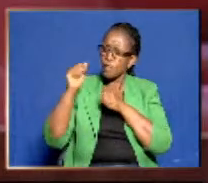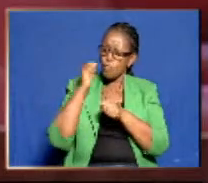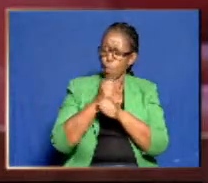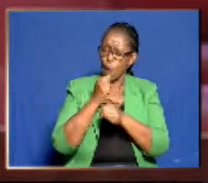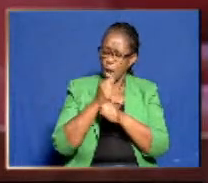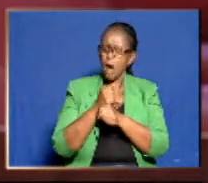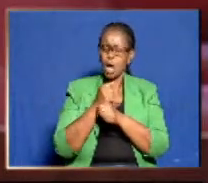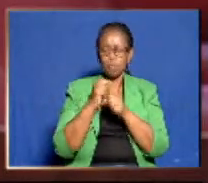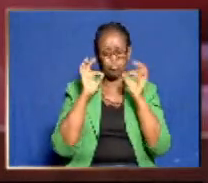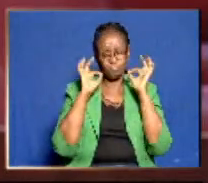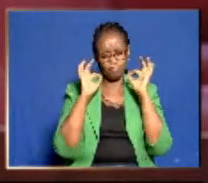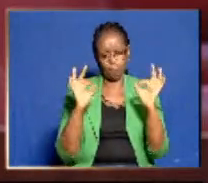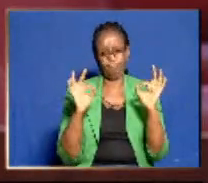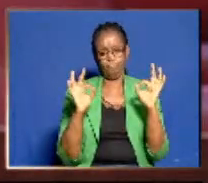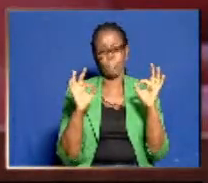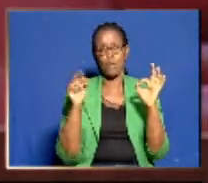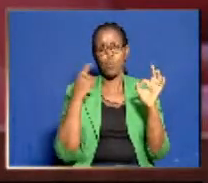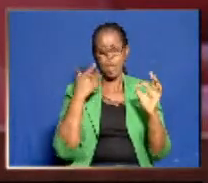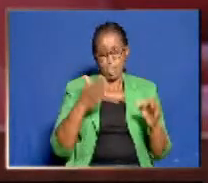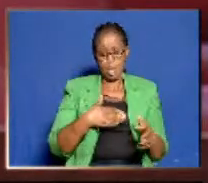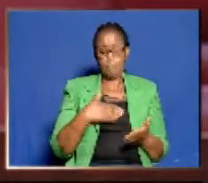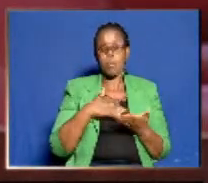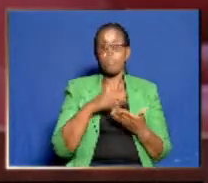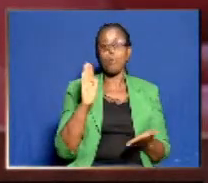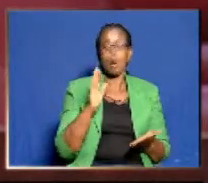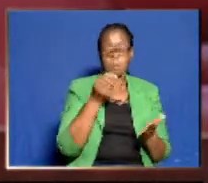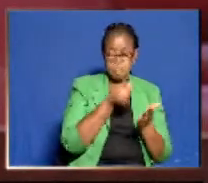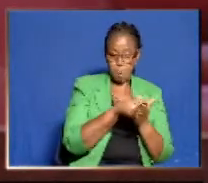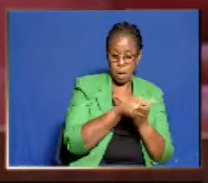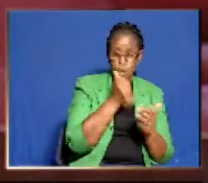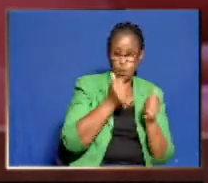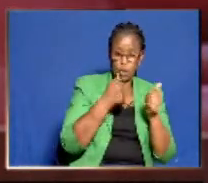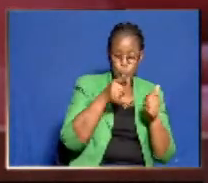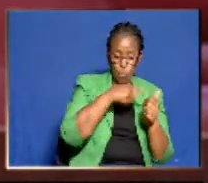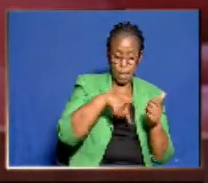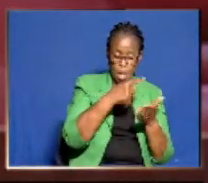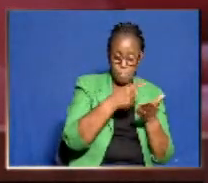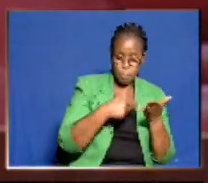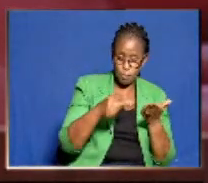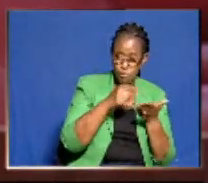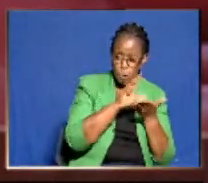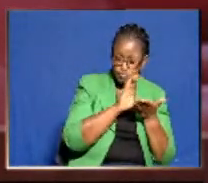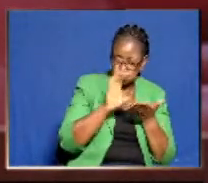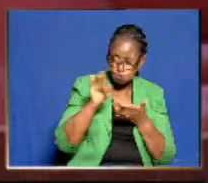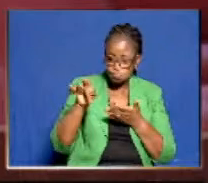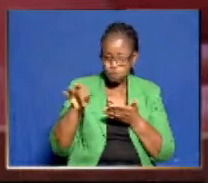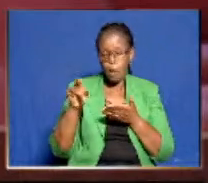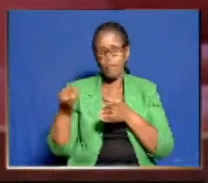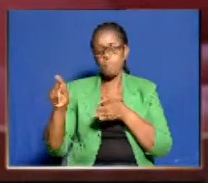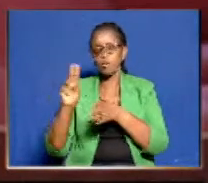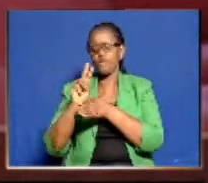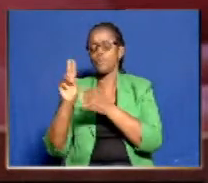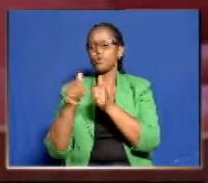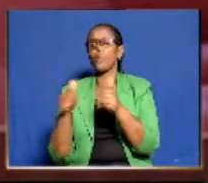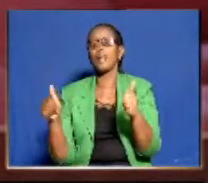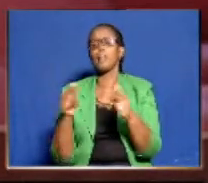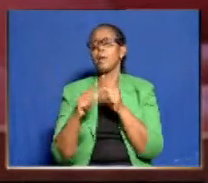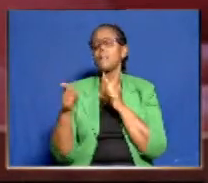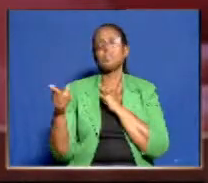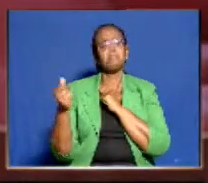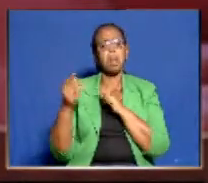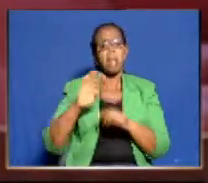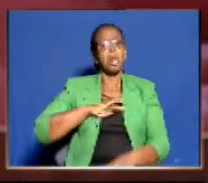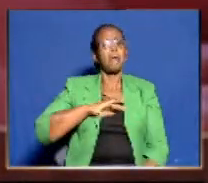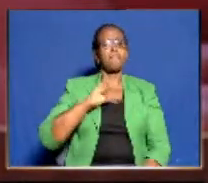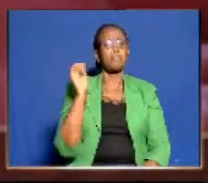a team, and even the resources which have been allocated to them, Honorable Speaker, has been used prudently. However, it's not enough, just like